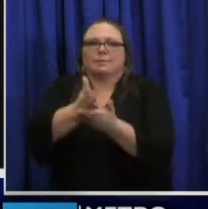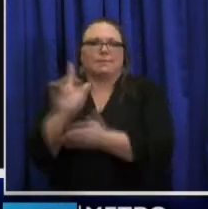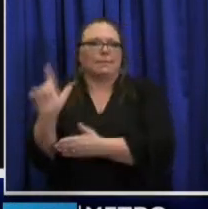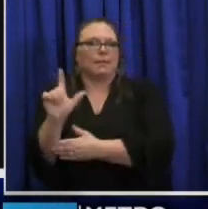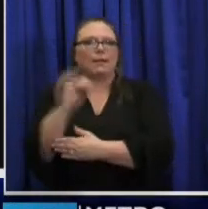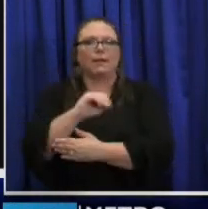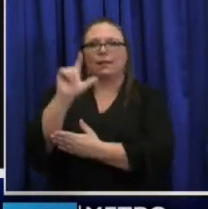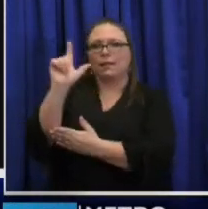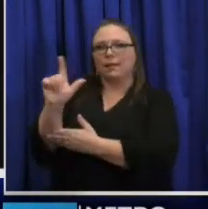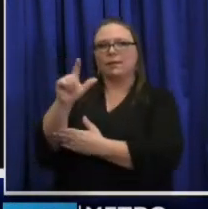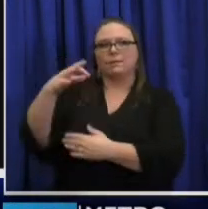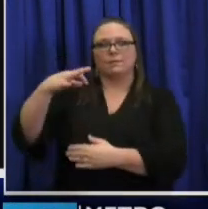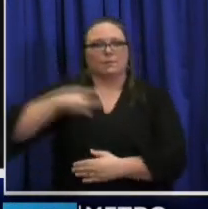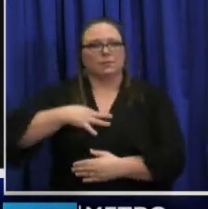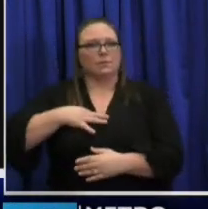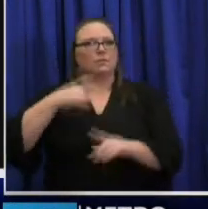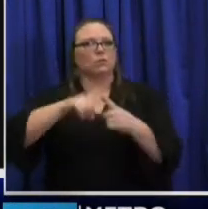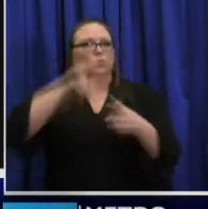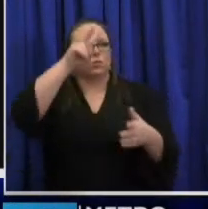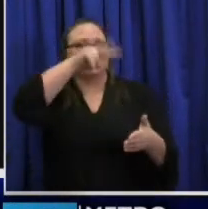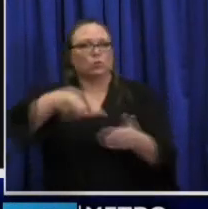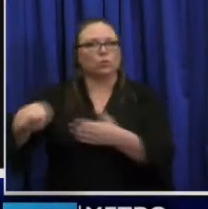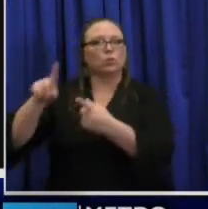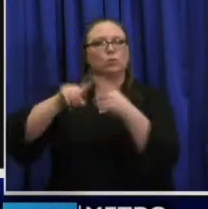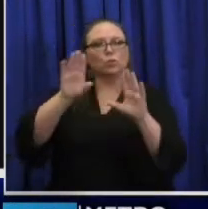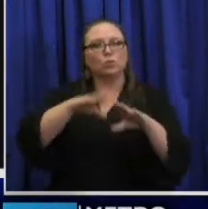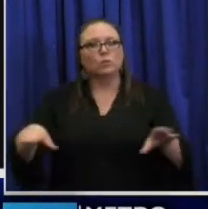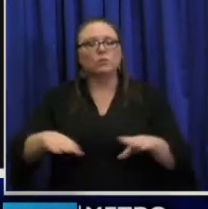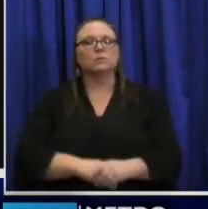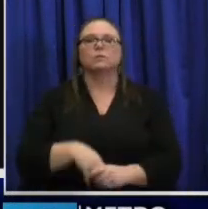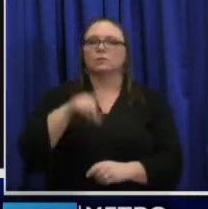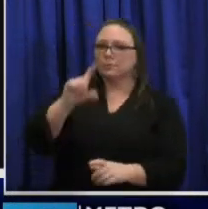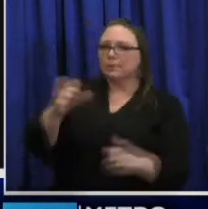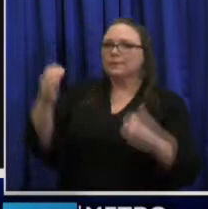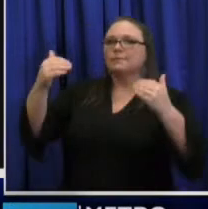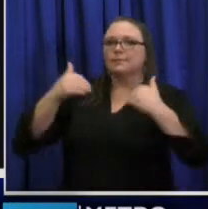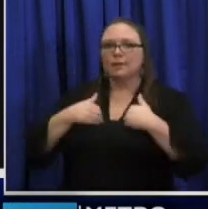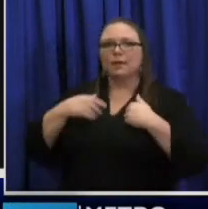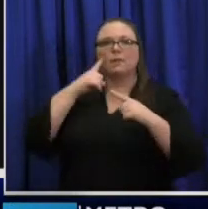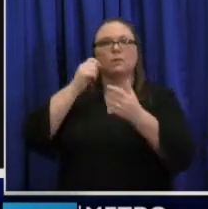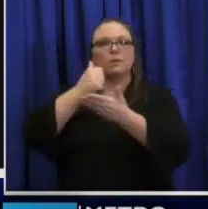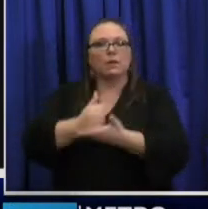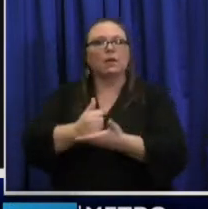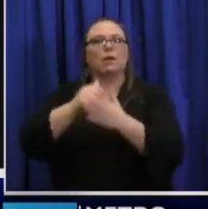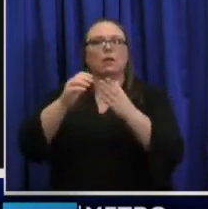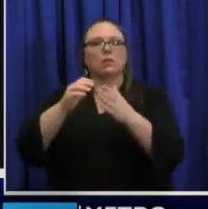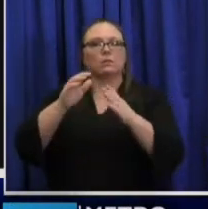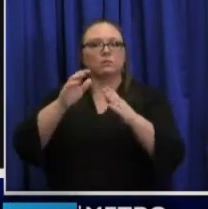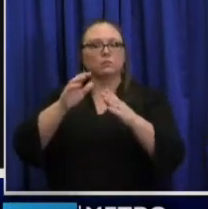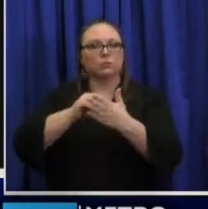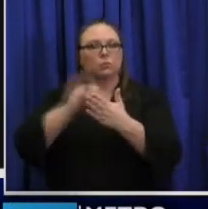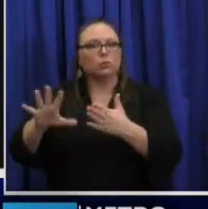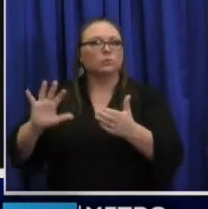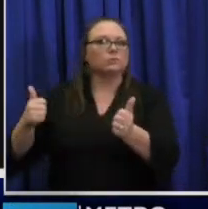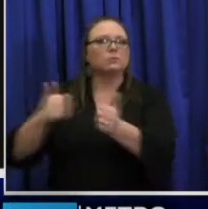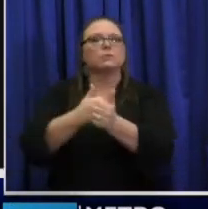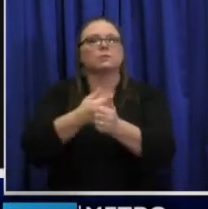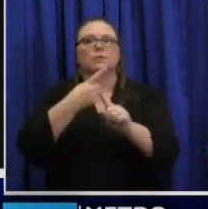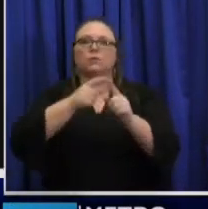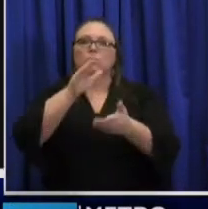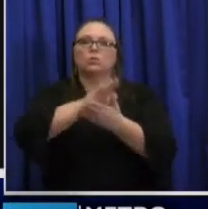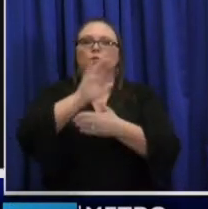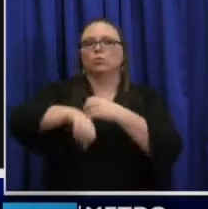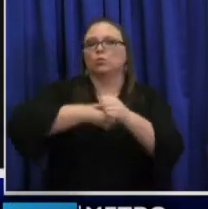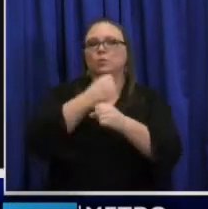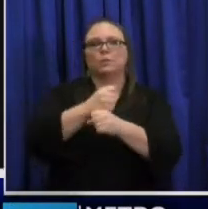volunteers from reading with children. And we will need our libraries to help students catch up from an academic year unlike any